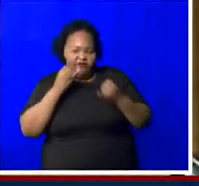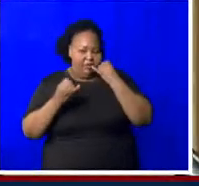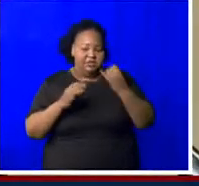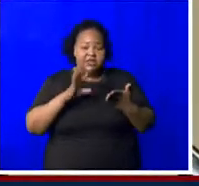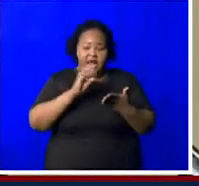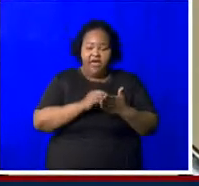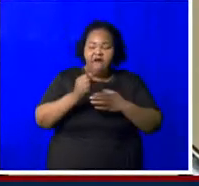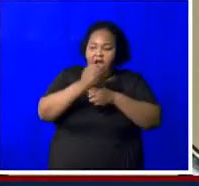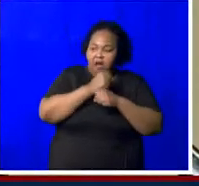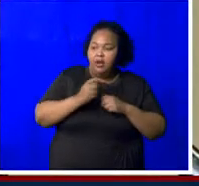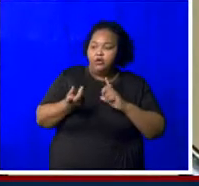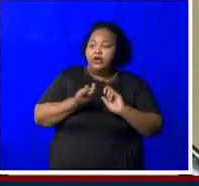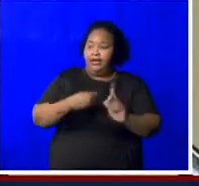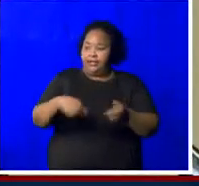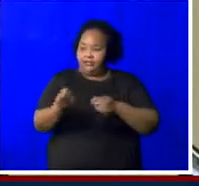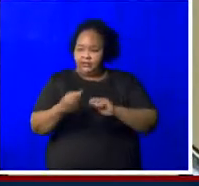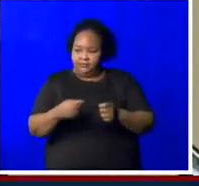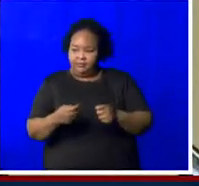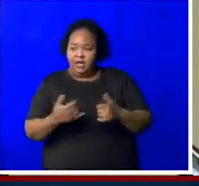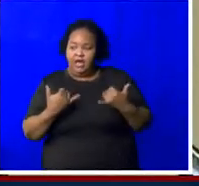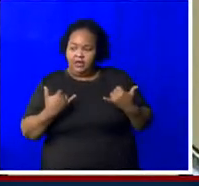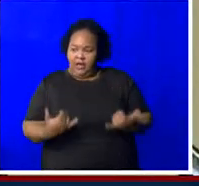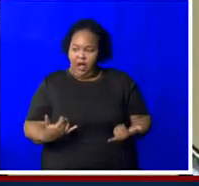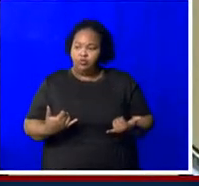the company that is in Eswatini already setting up.